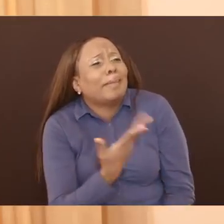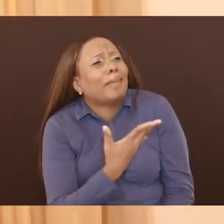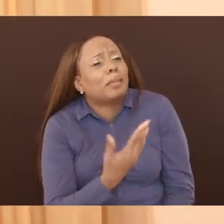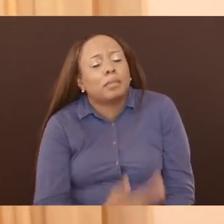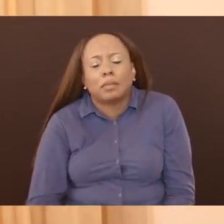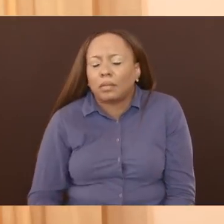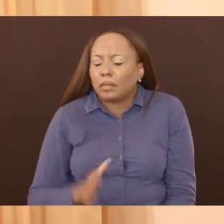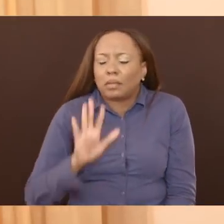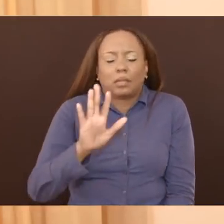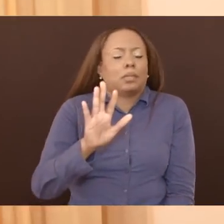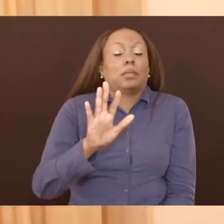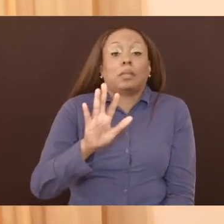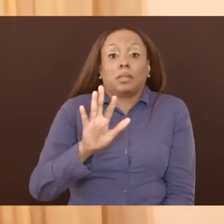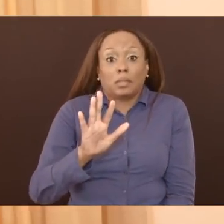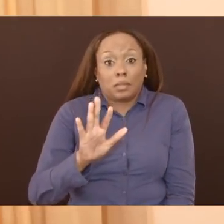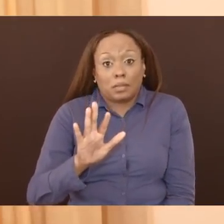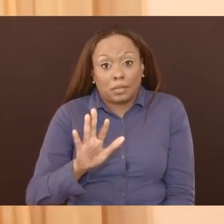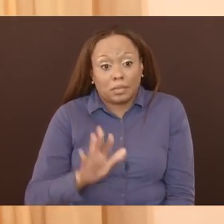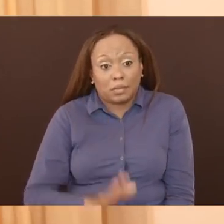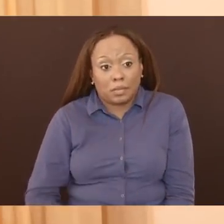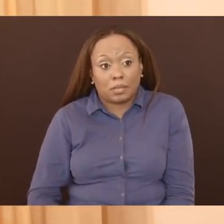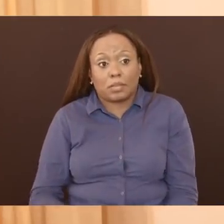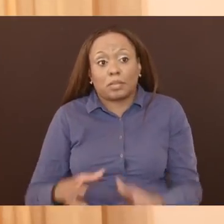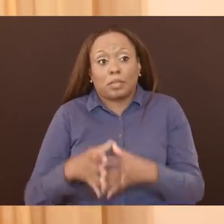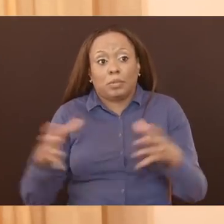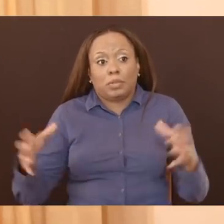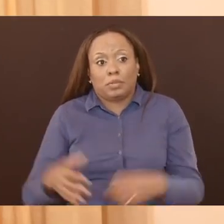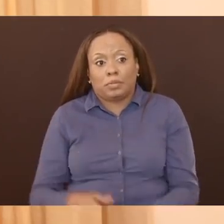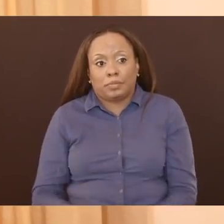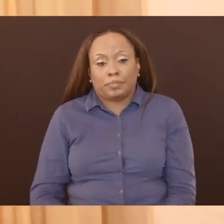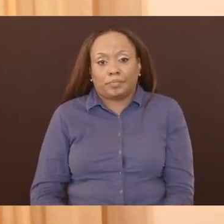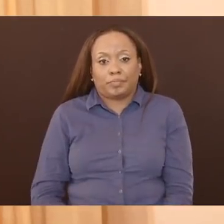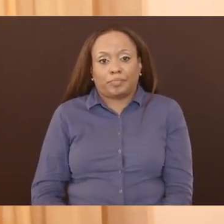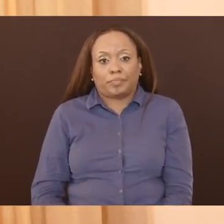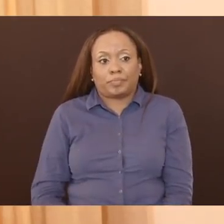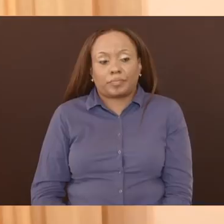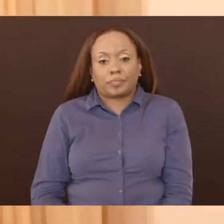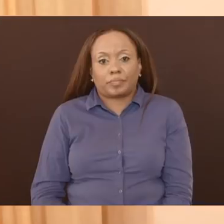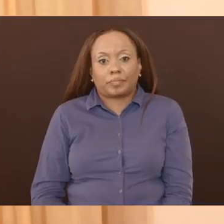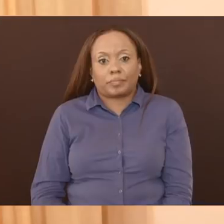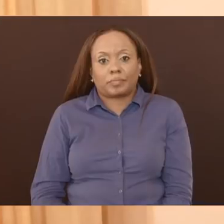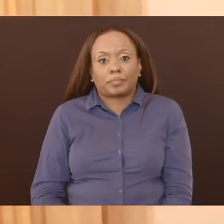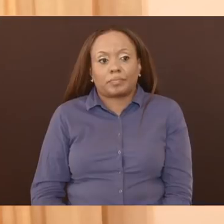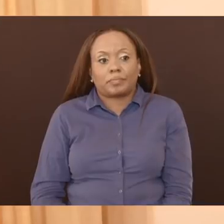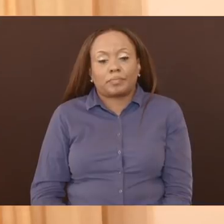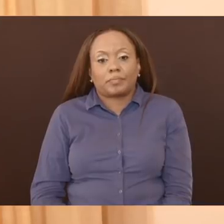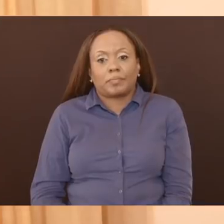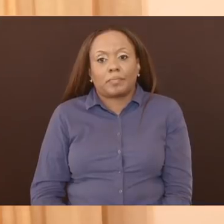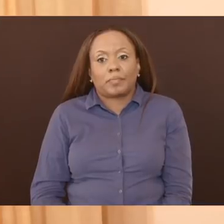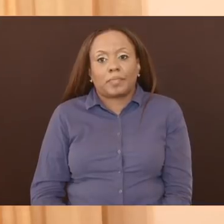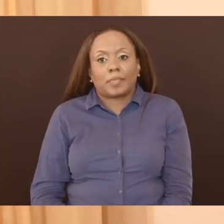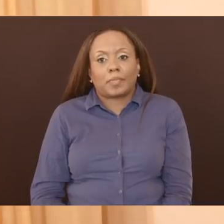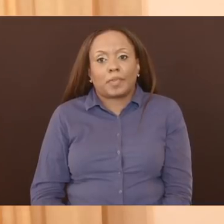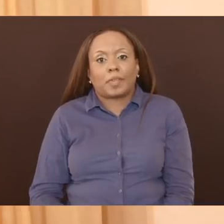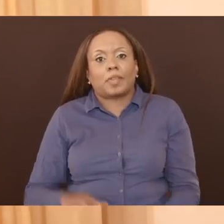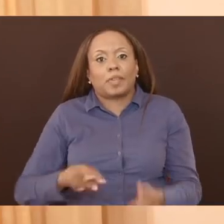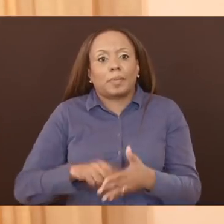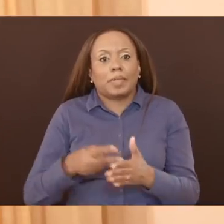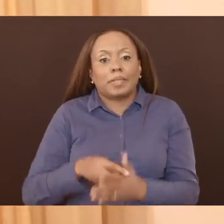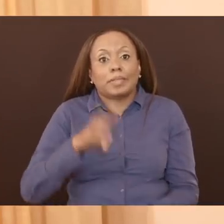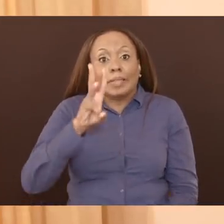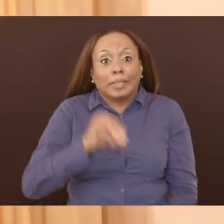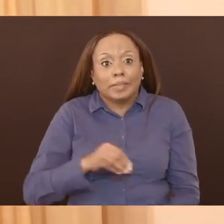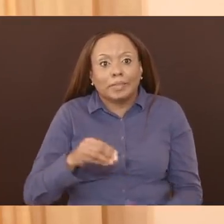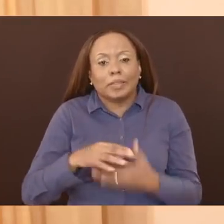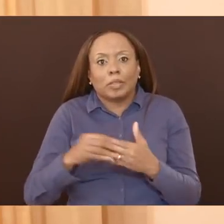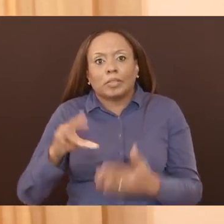help satisfy the children with that. Whenever done, this exercise can cost a mother $60, $70 before she catch